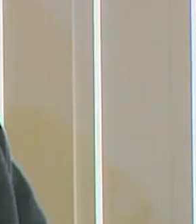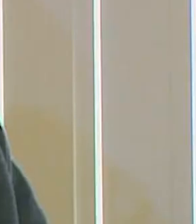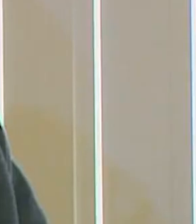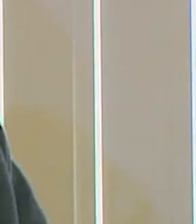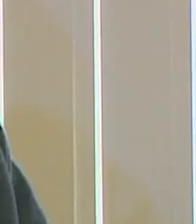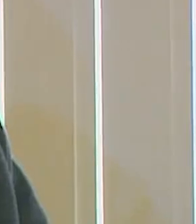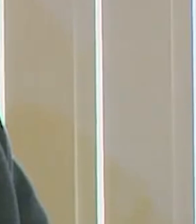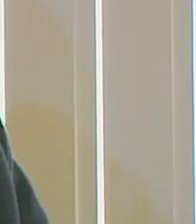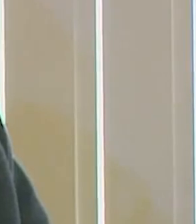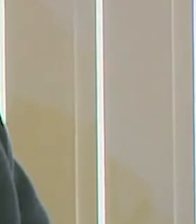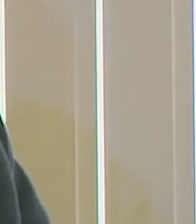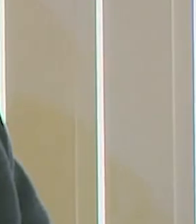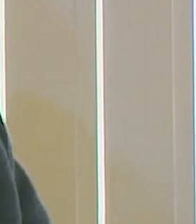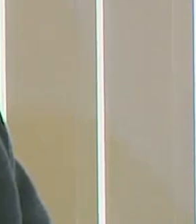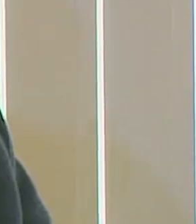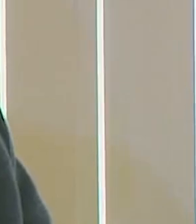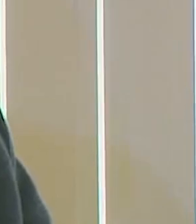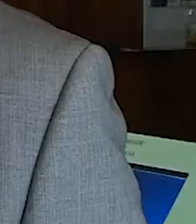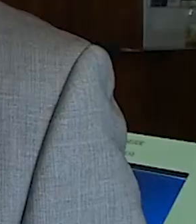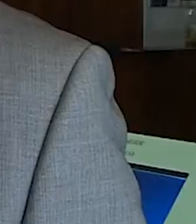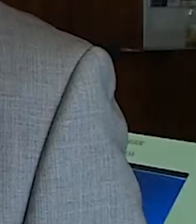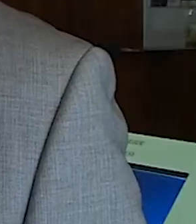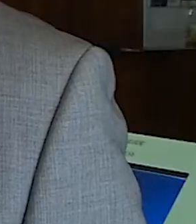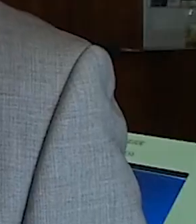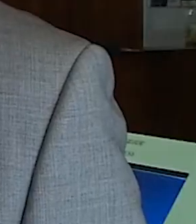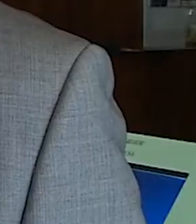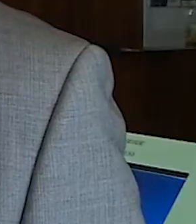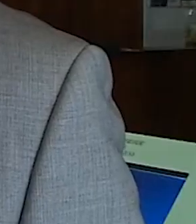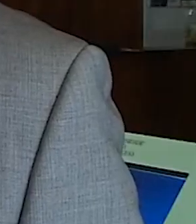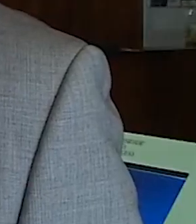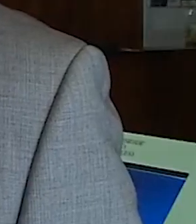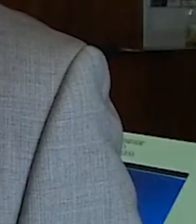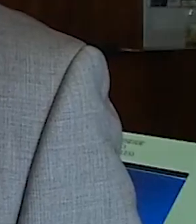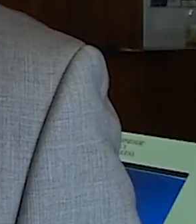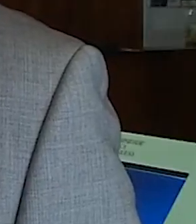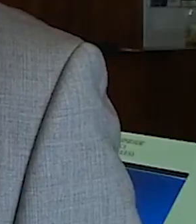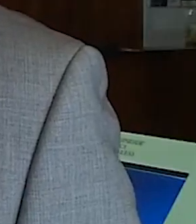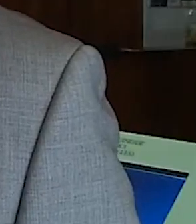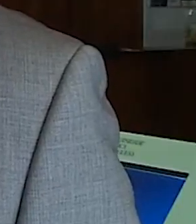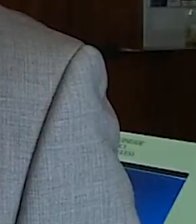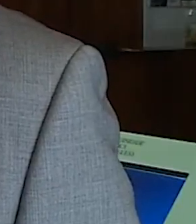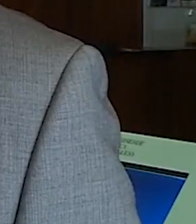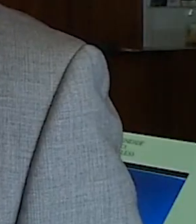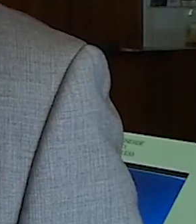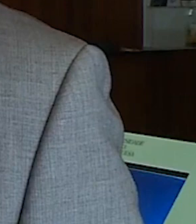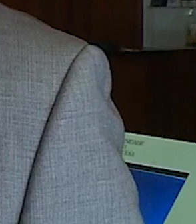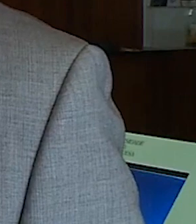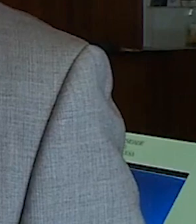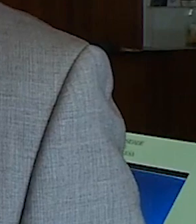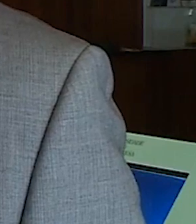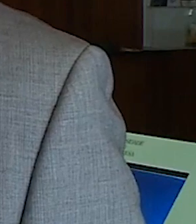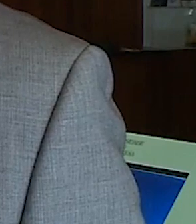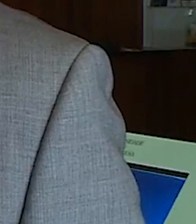unidade e a concórdia entre os povos. Ela tem um foco de trabalho especializado,